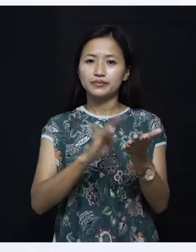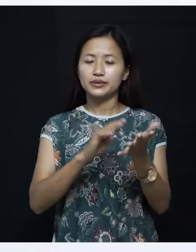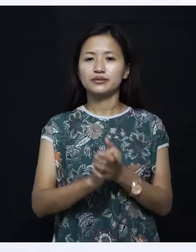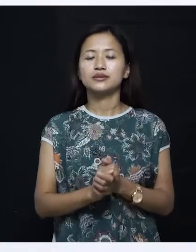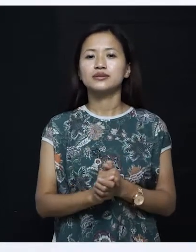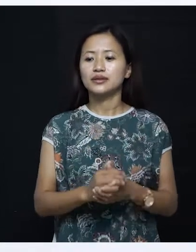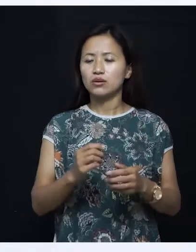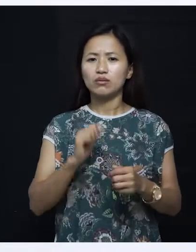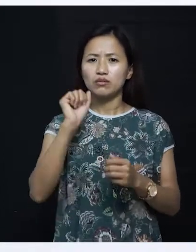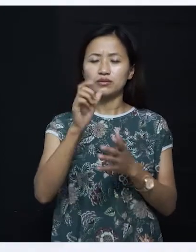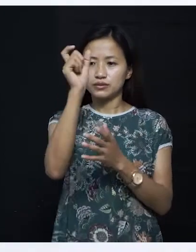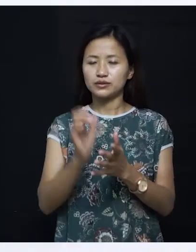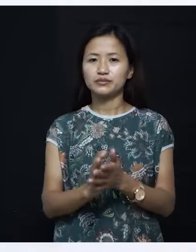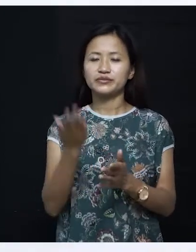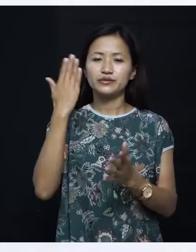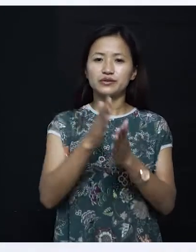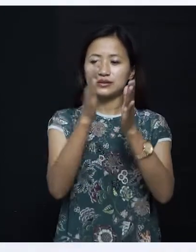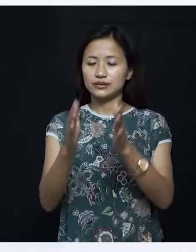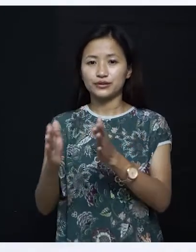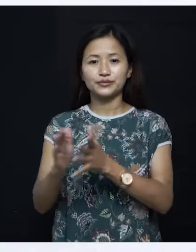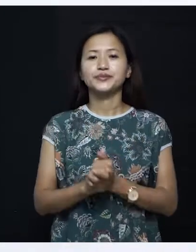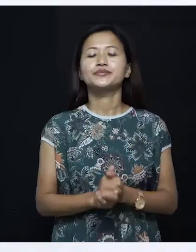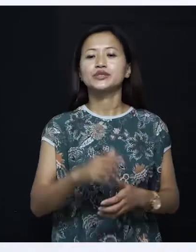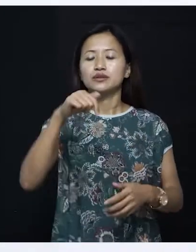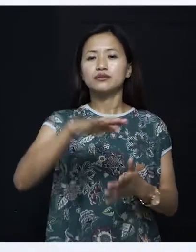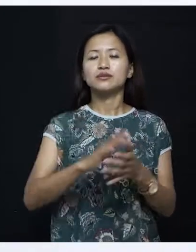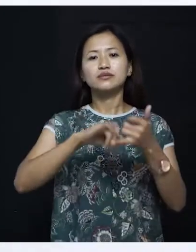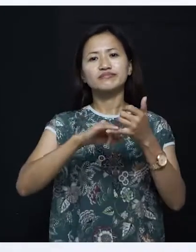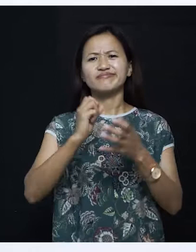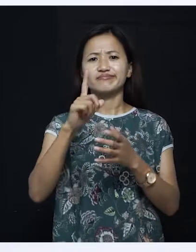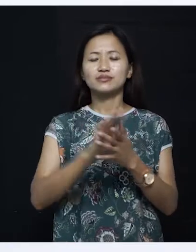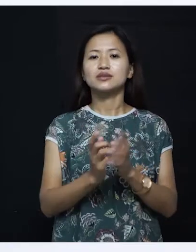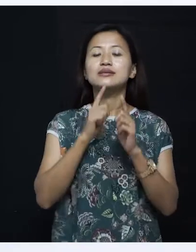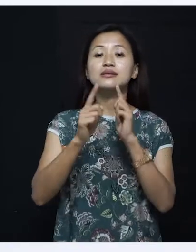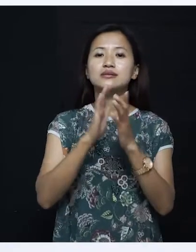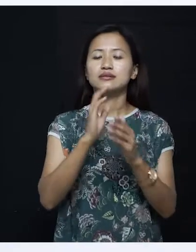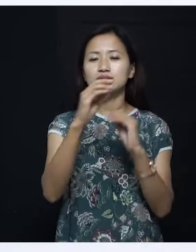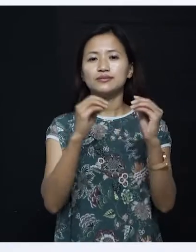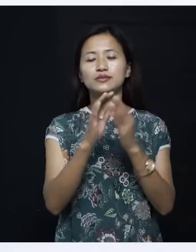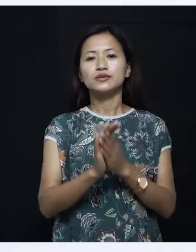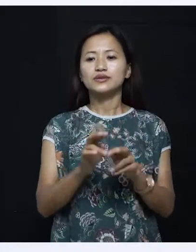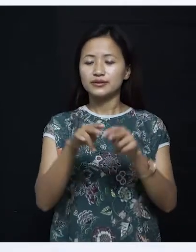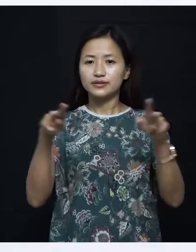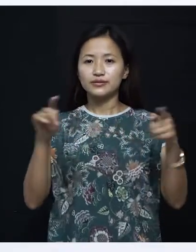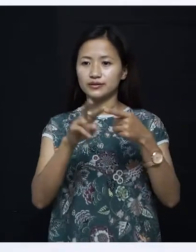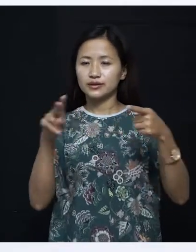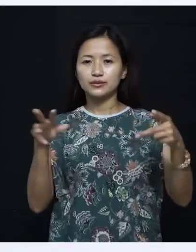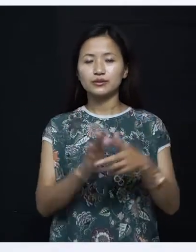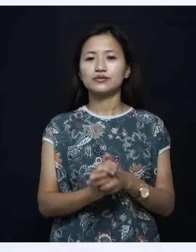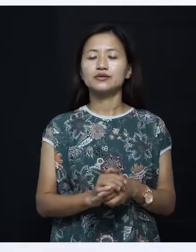we have discussed in the previous session. Okay, so in this session we are going to discuss about the different types